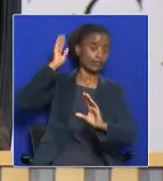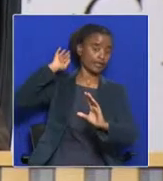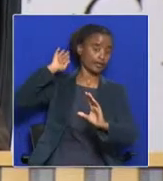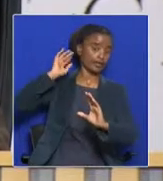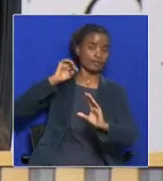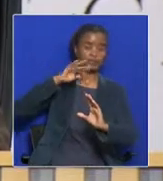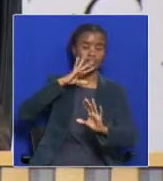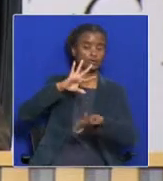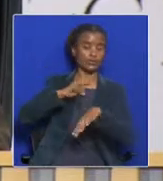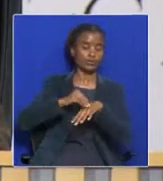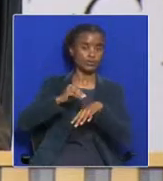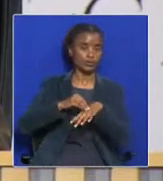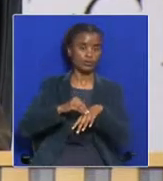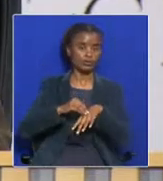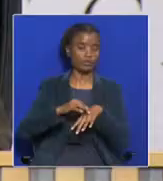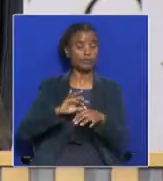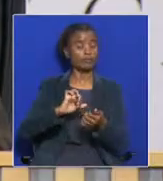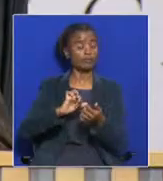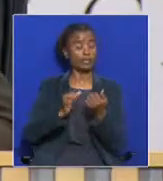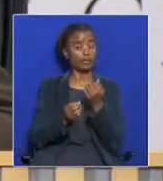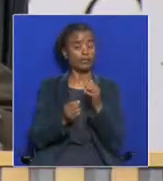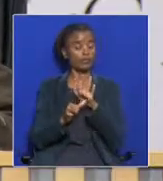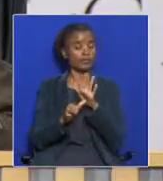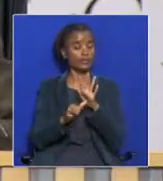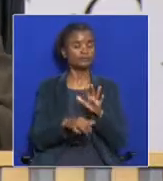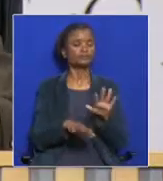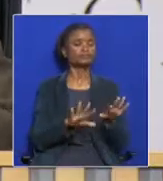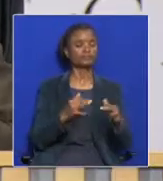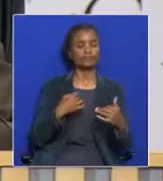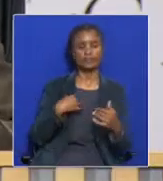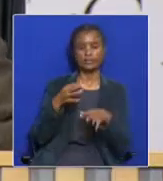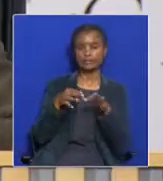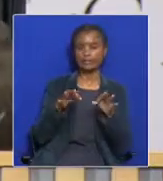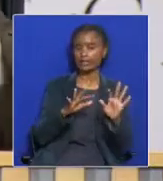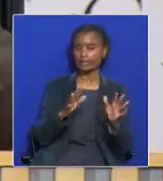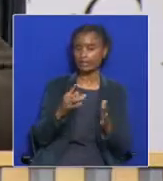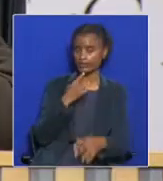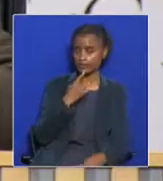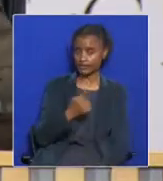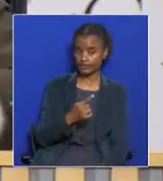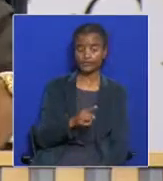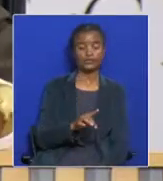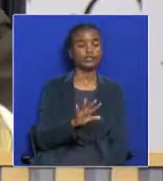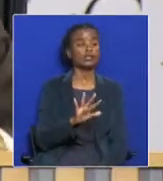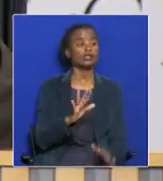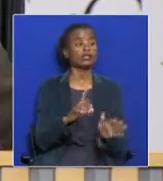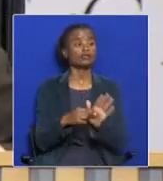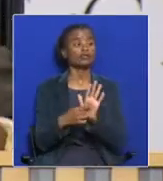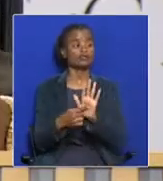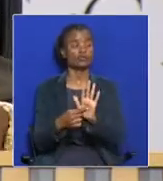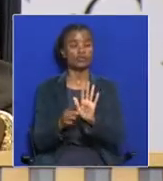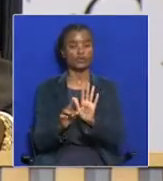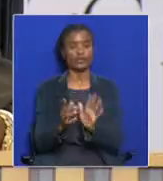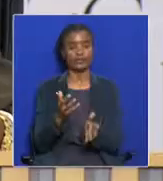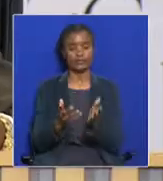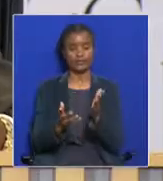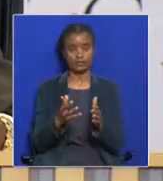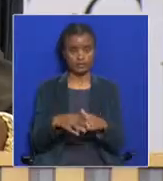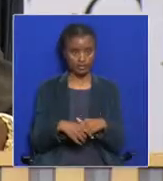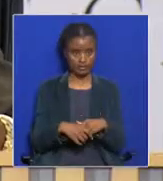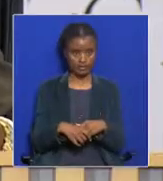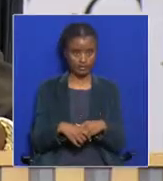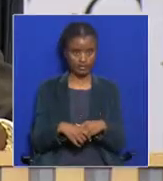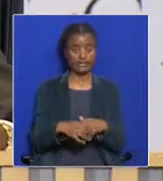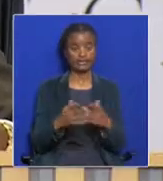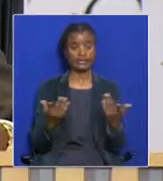mentioned that, Commissioners? No, absolutely. Just to show that even if we laid some in front of it and laid some of our